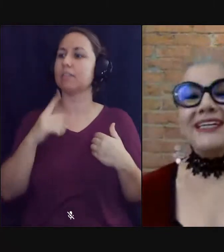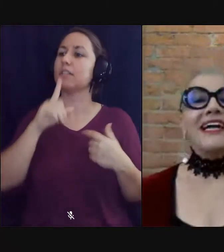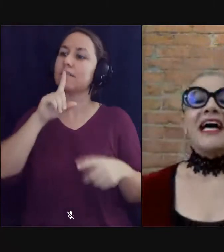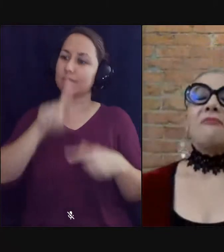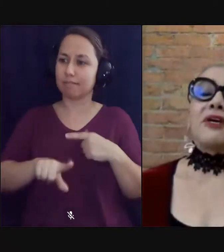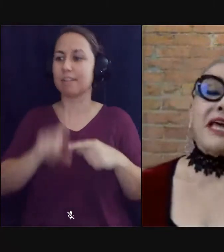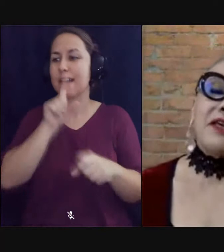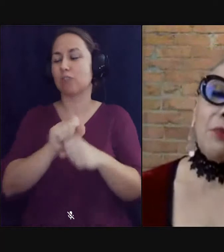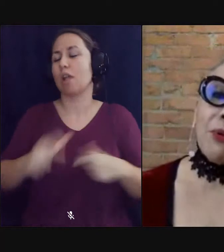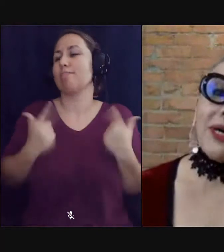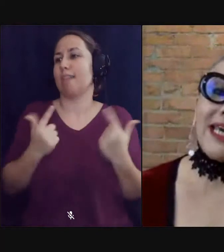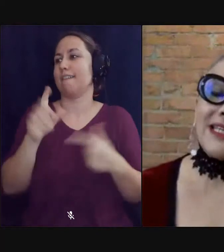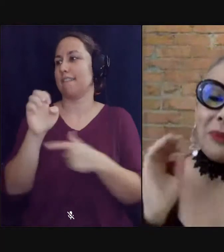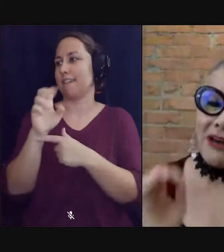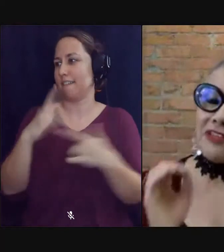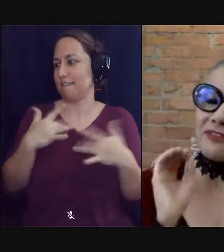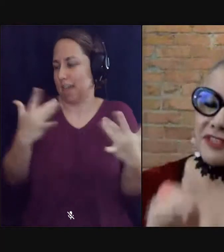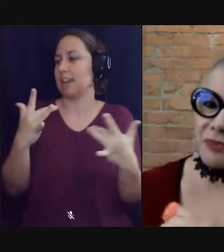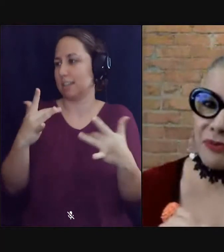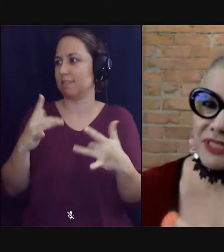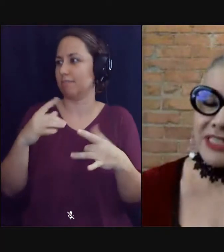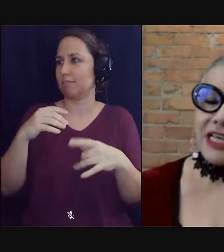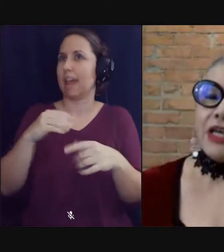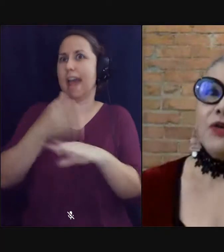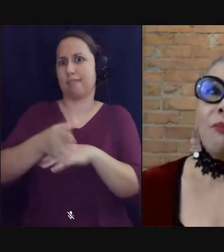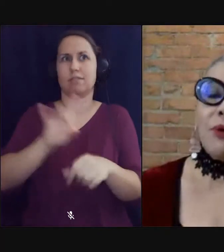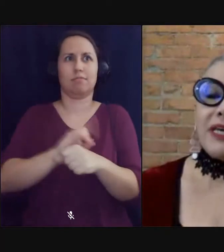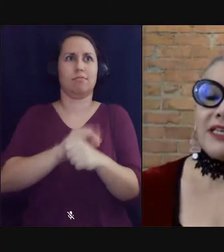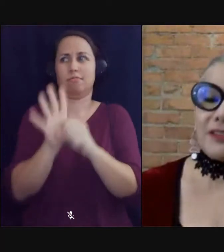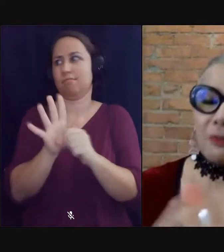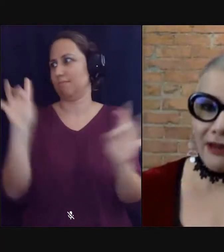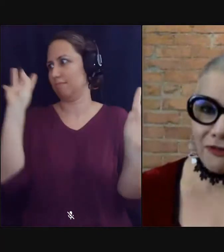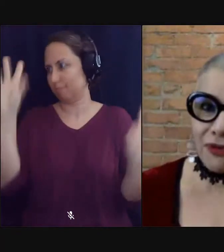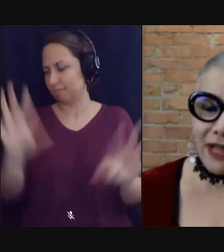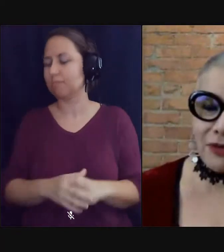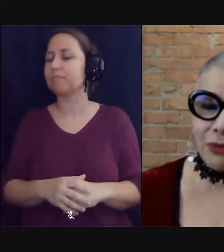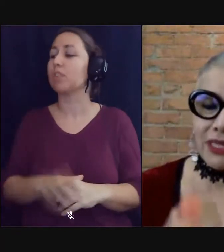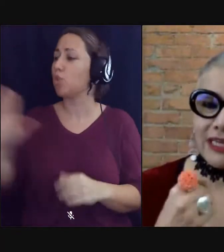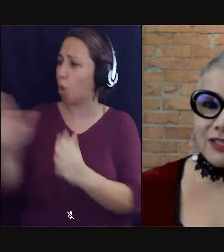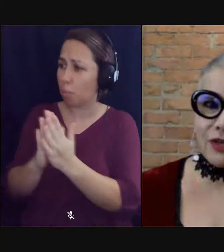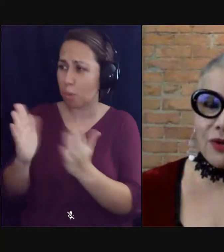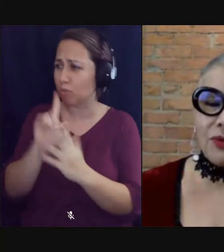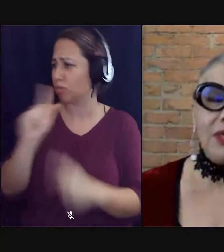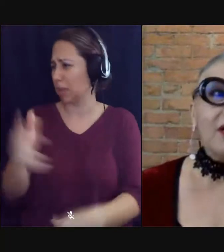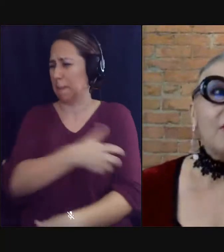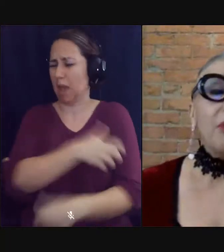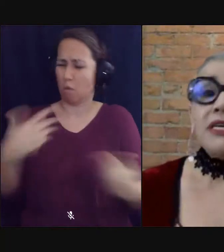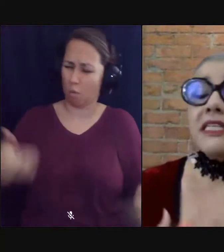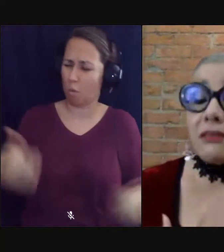book because I think your book is perfect for this moment. Your book is so powerful, and your book is